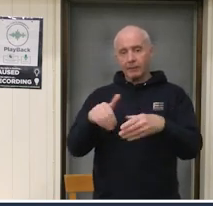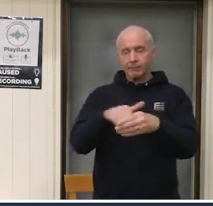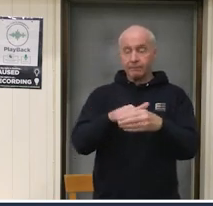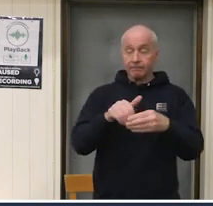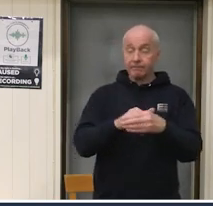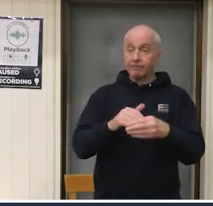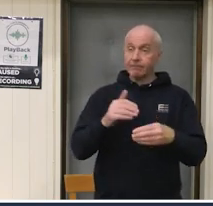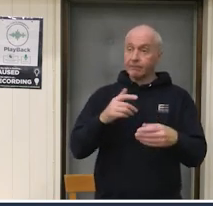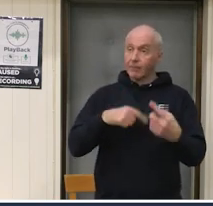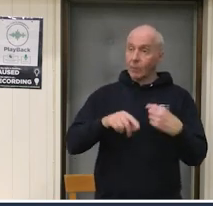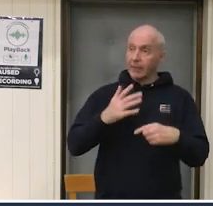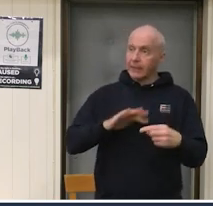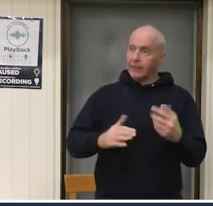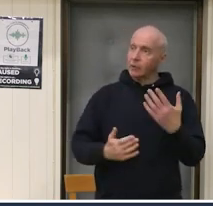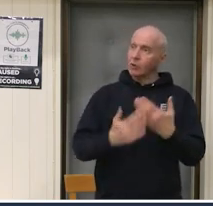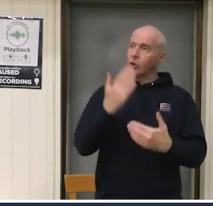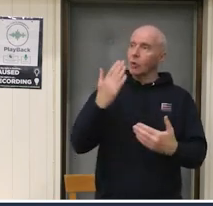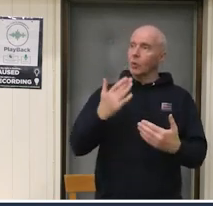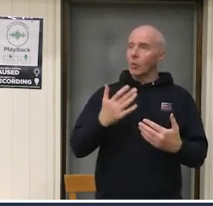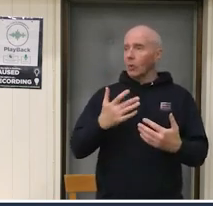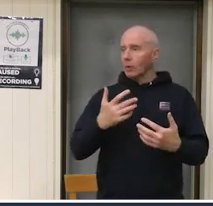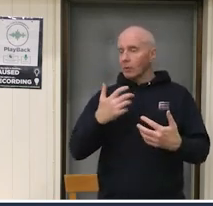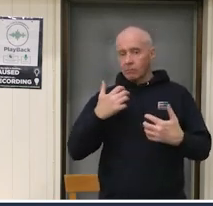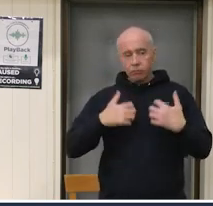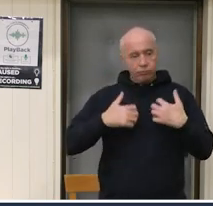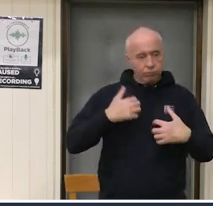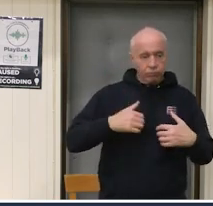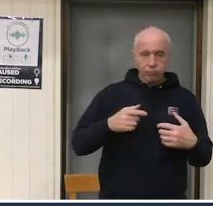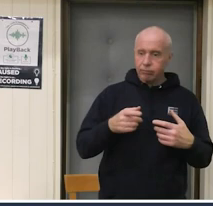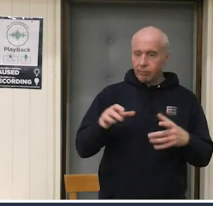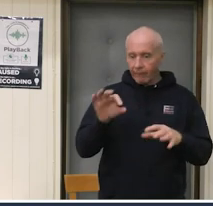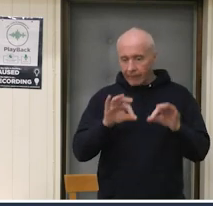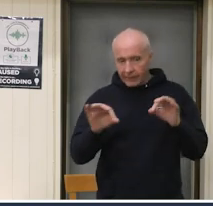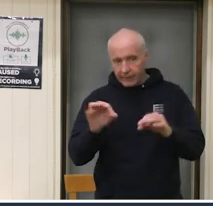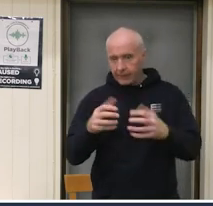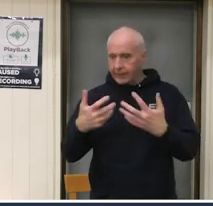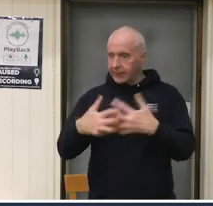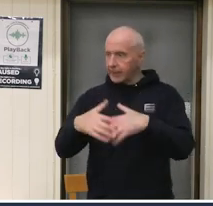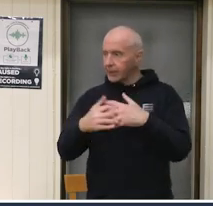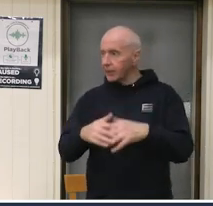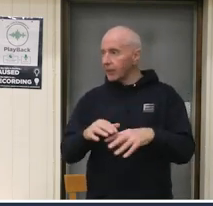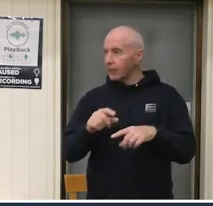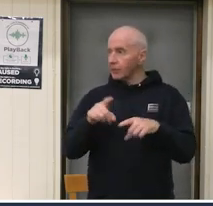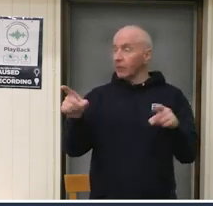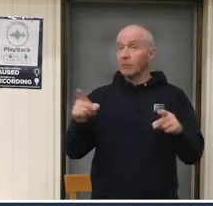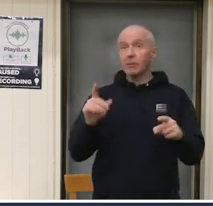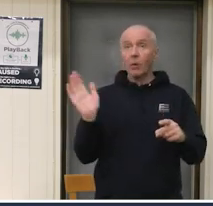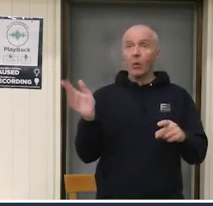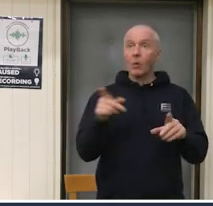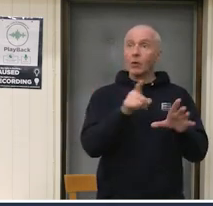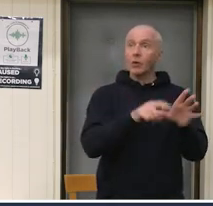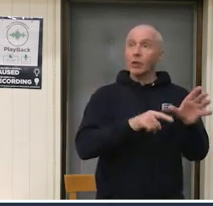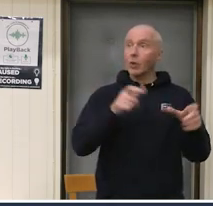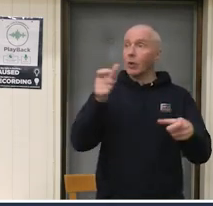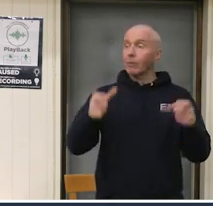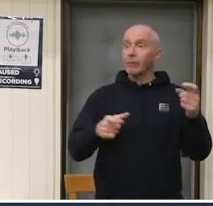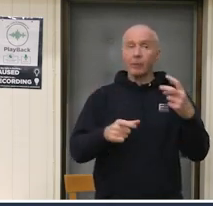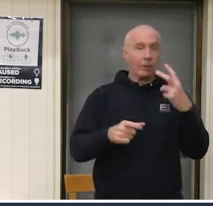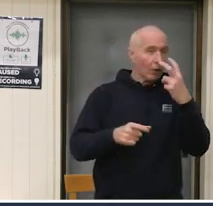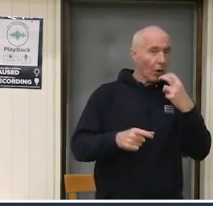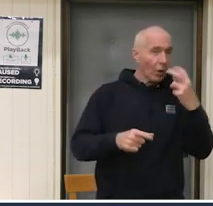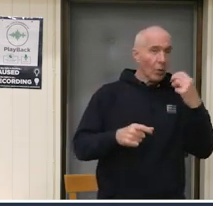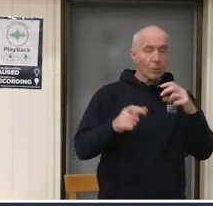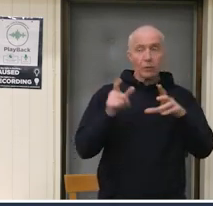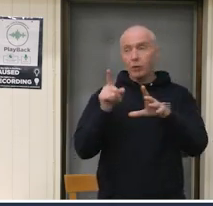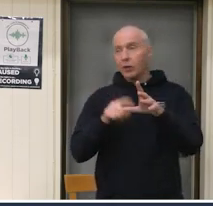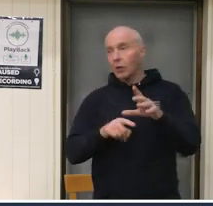new, exciting engineers and physicists trained to do this. So every young person and old in the audience